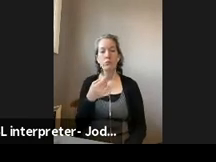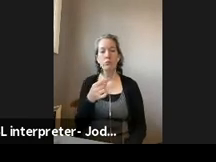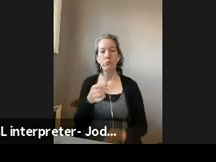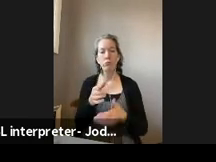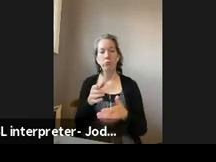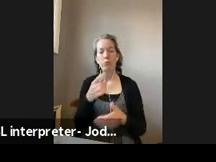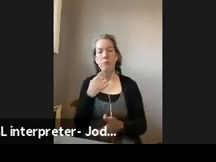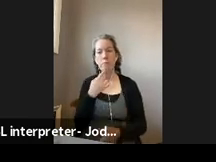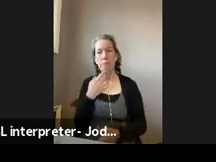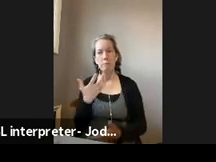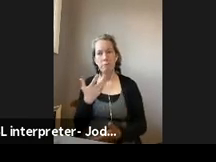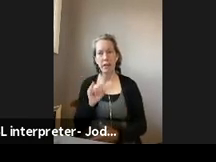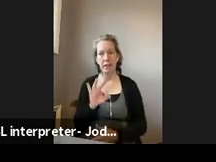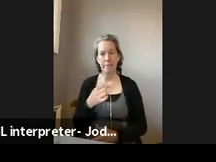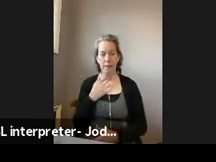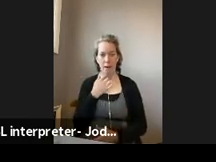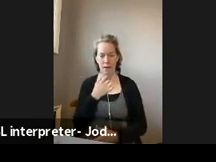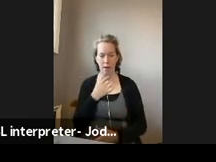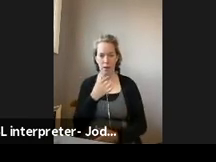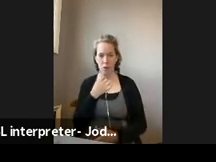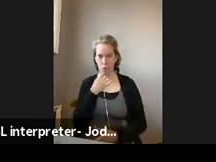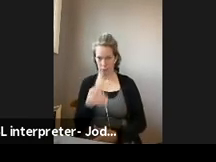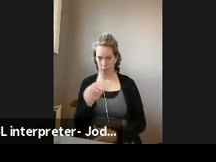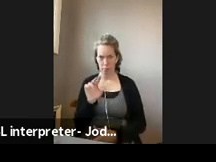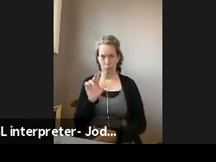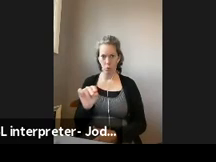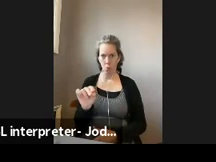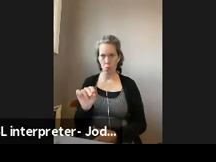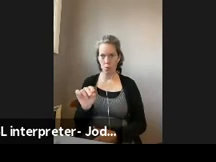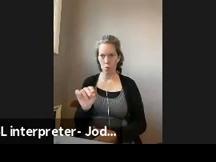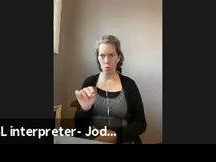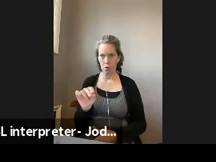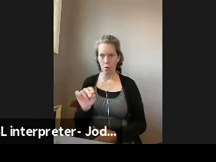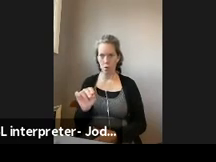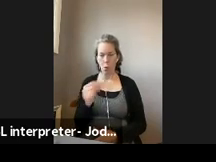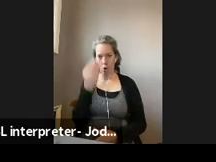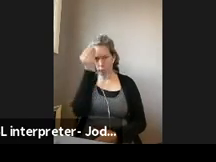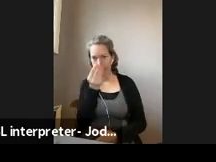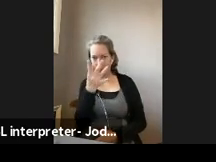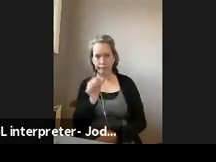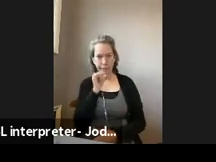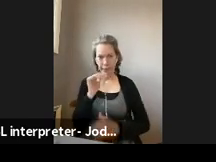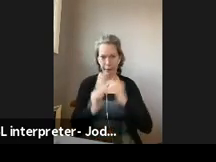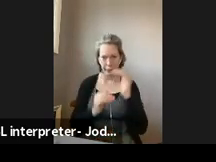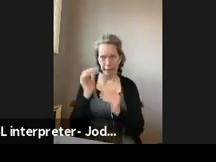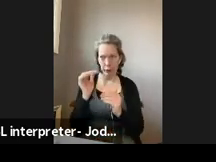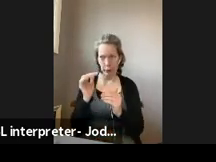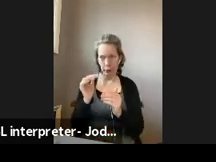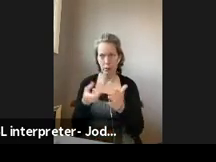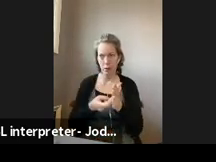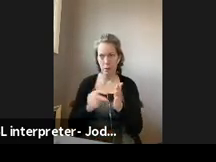or I am uncomfortable, I am consenting to the sexualized actions. Is it true, false, or unsure?